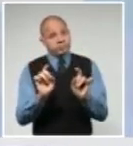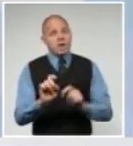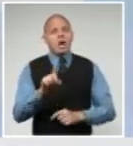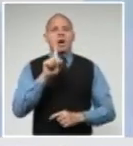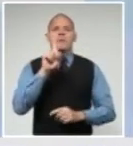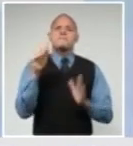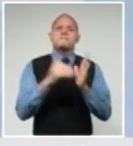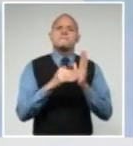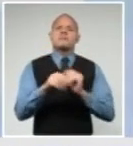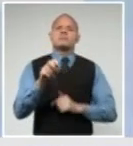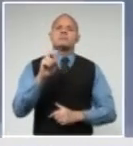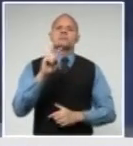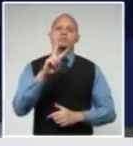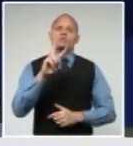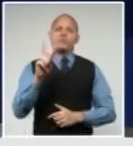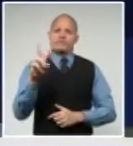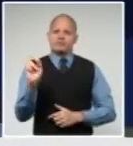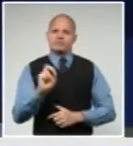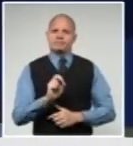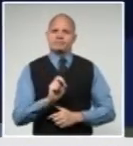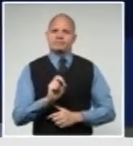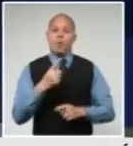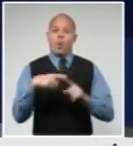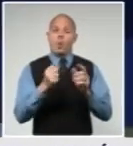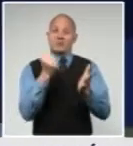cases. Yesterday,